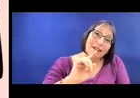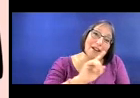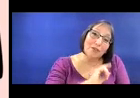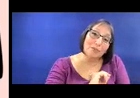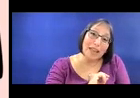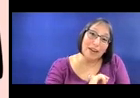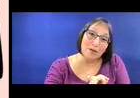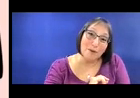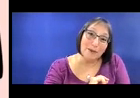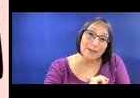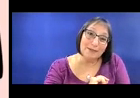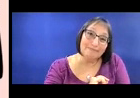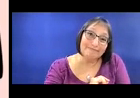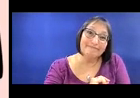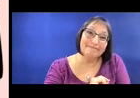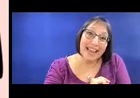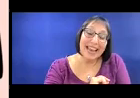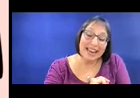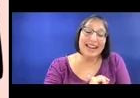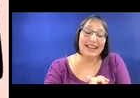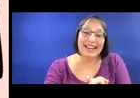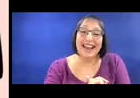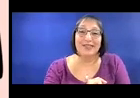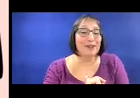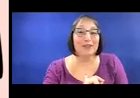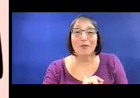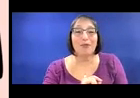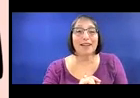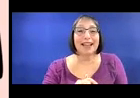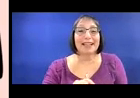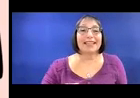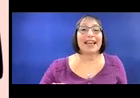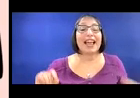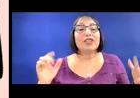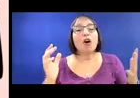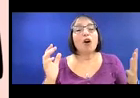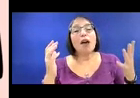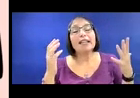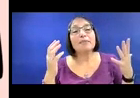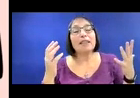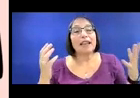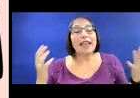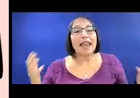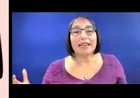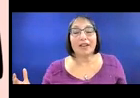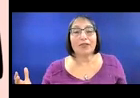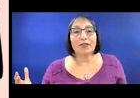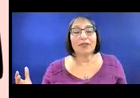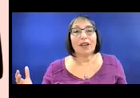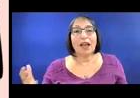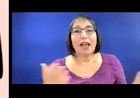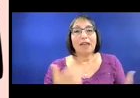of uh-oh, spaghetti-o moments during this whole process. So, it didn't mean that I can't teach.